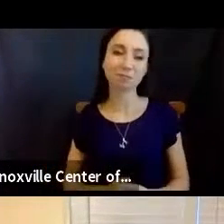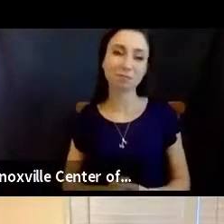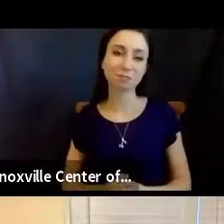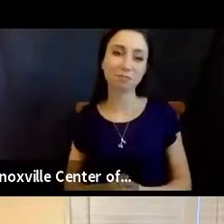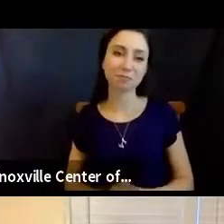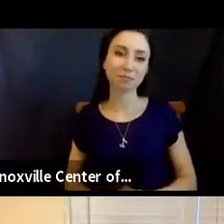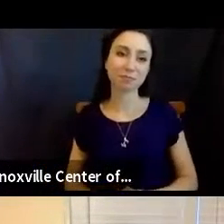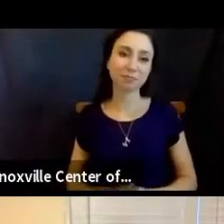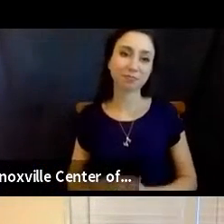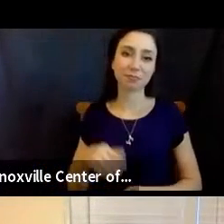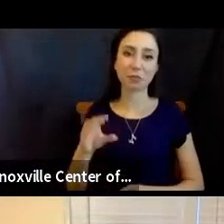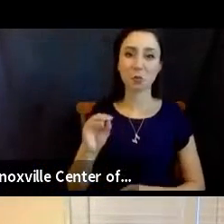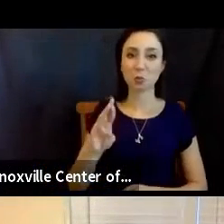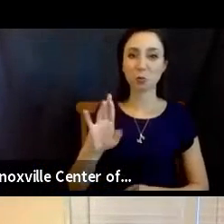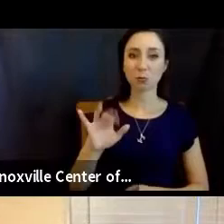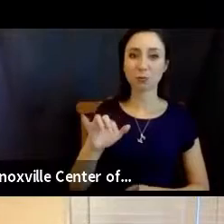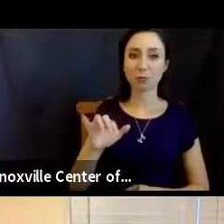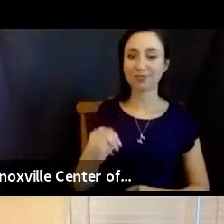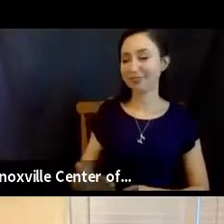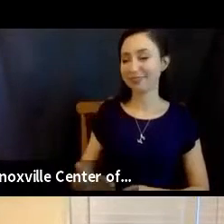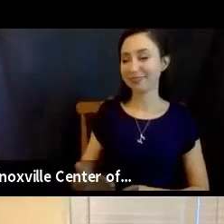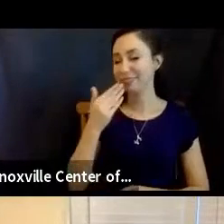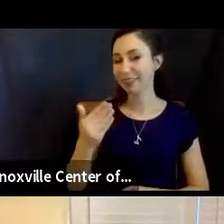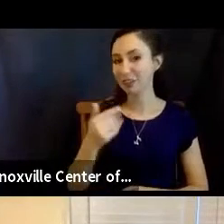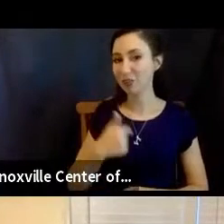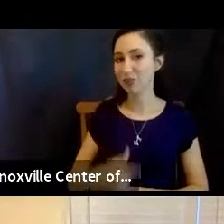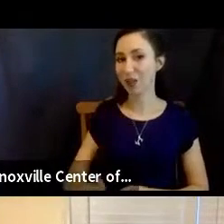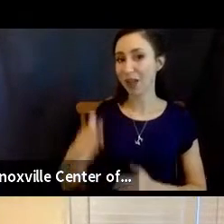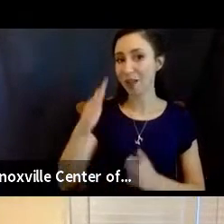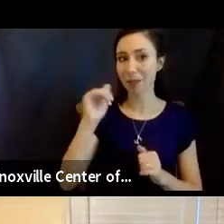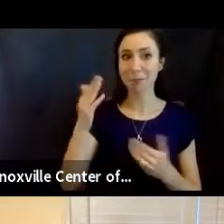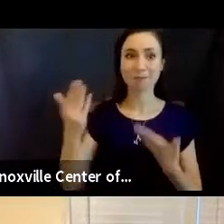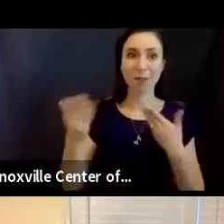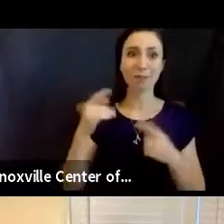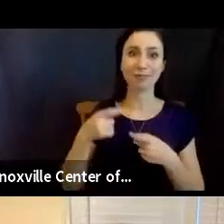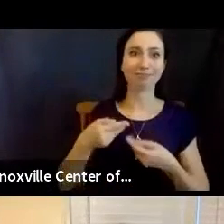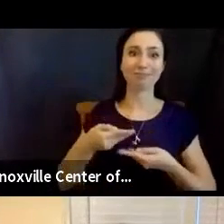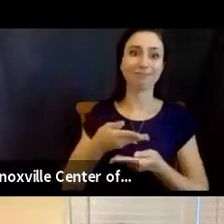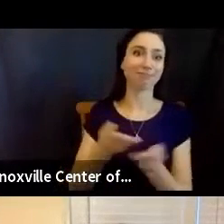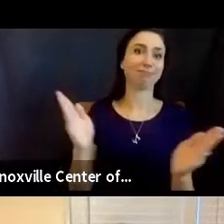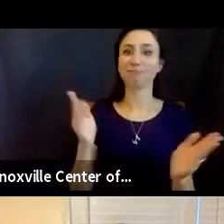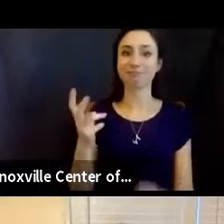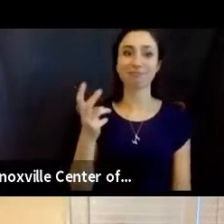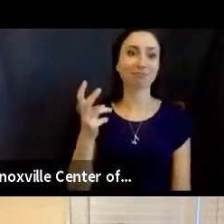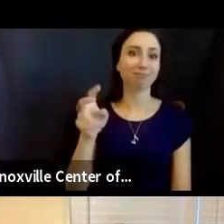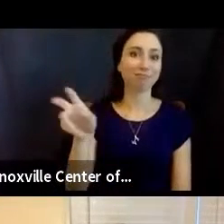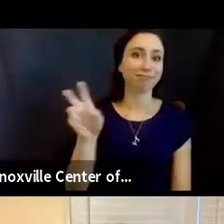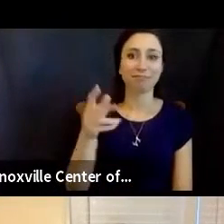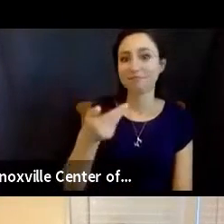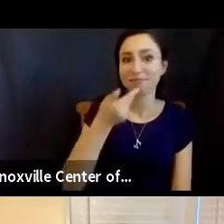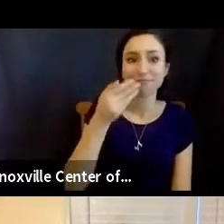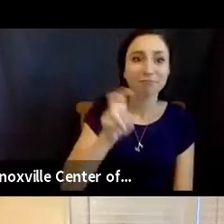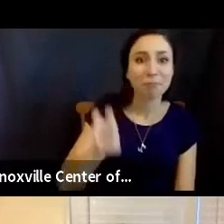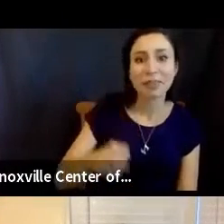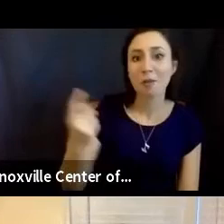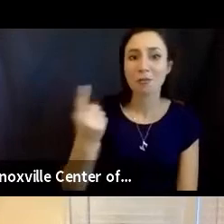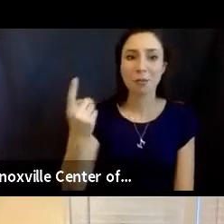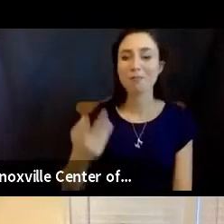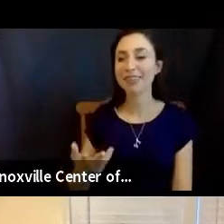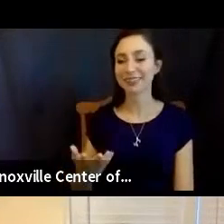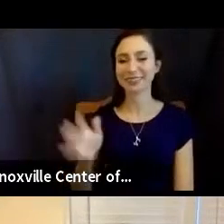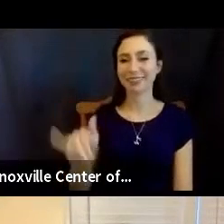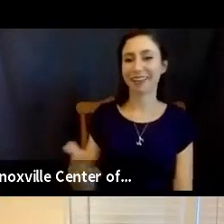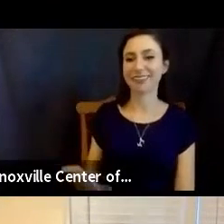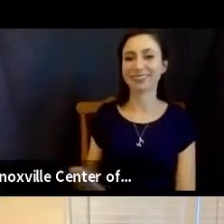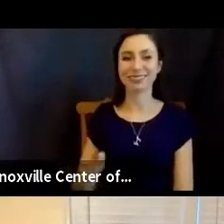Thank you. I hope maybe some discounted pizzas or something else may come along that could help the process. Exactly. Thank